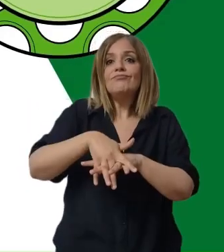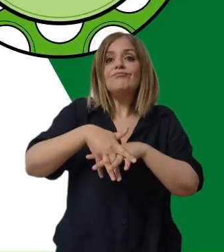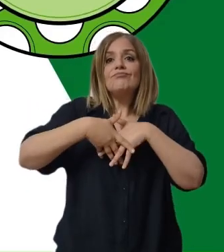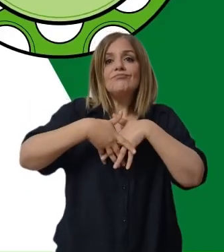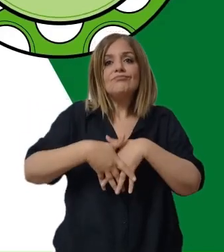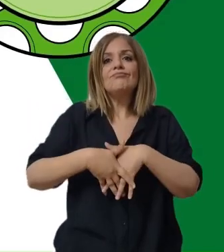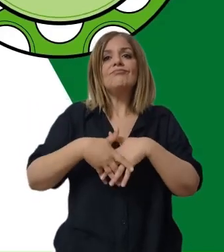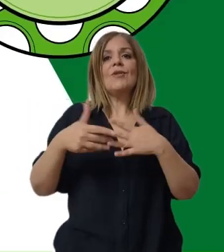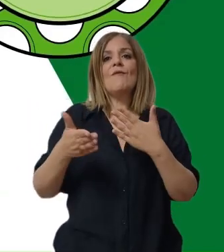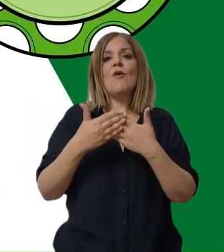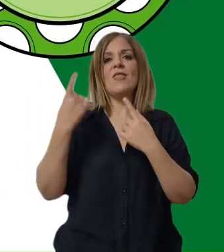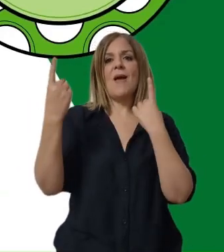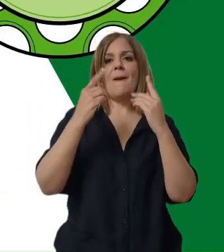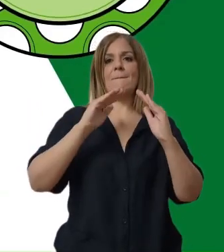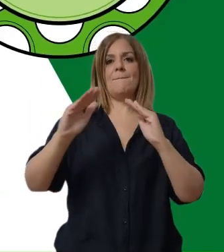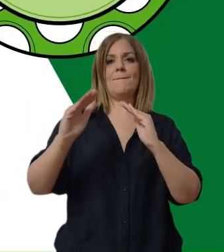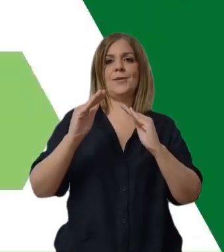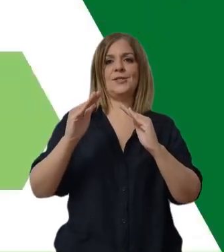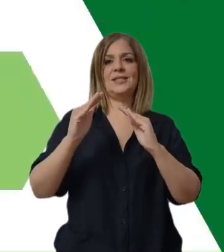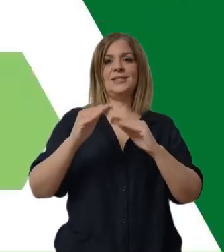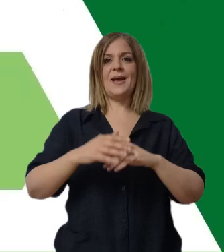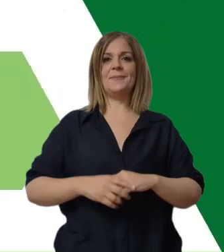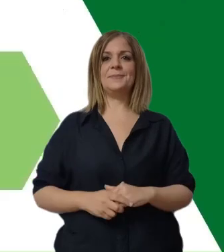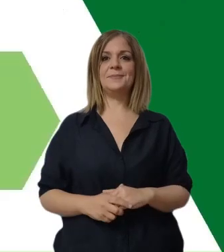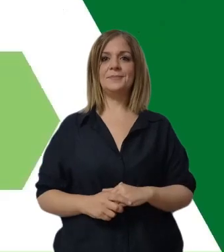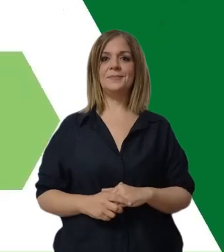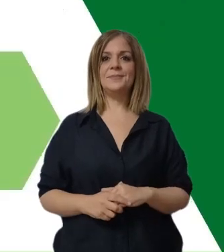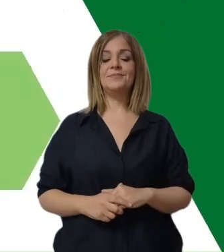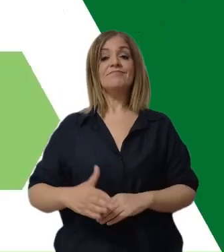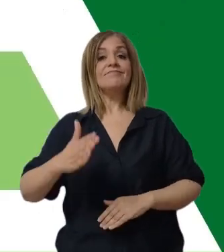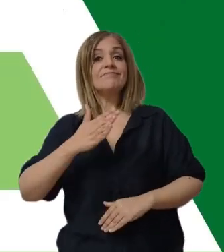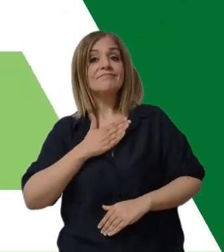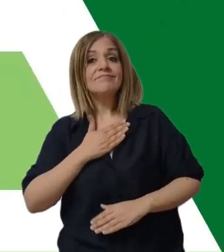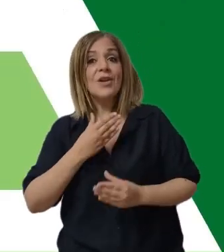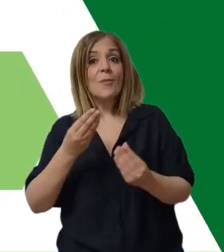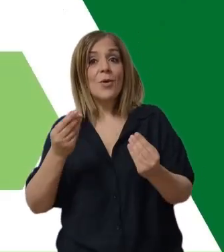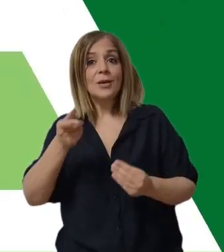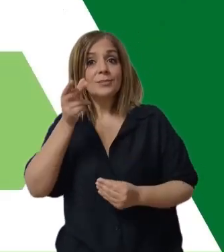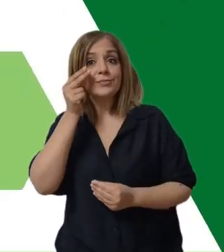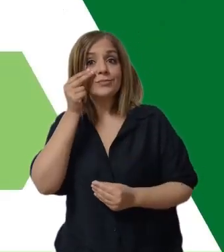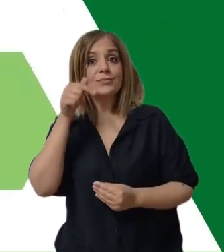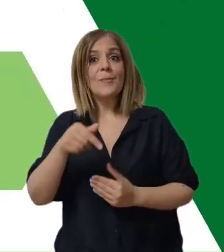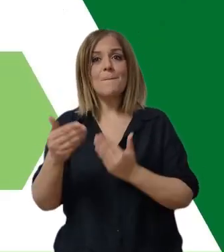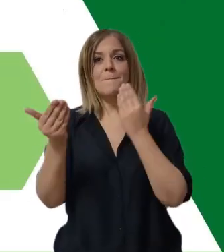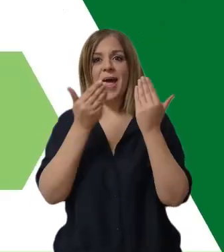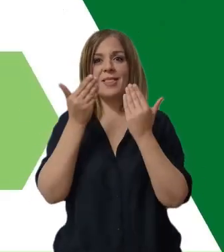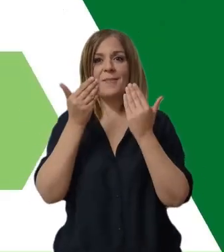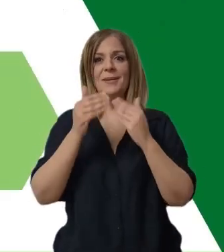sustainability. Thank you so much for watching this webinar.